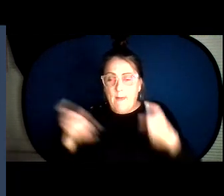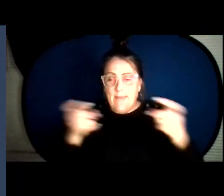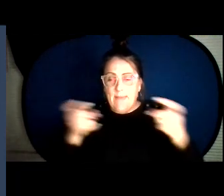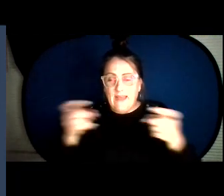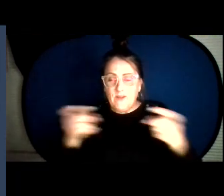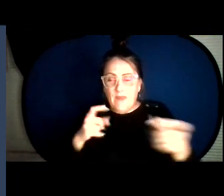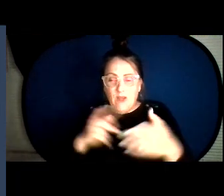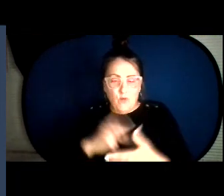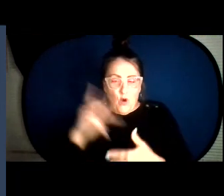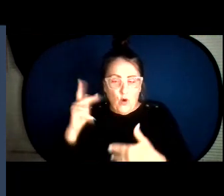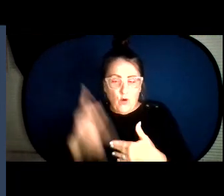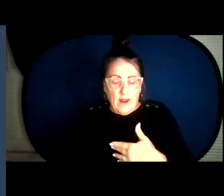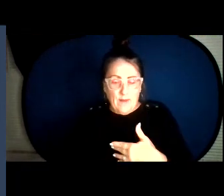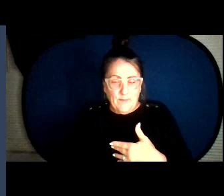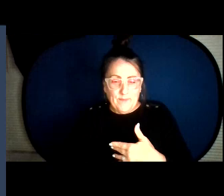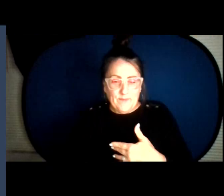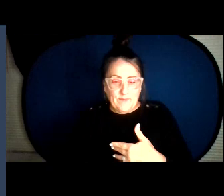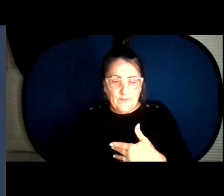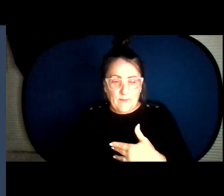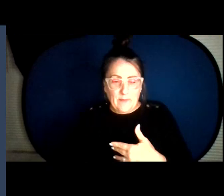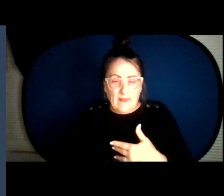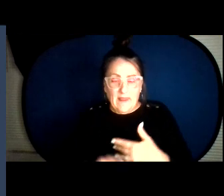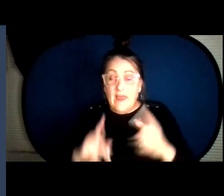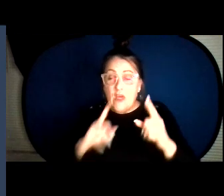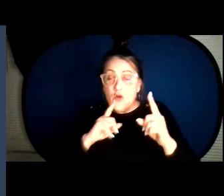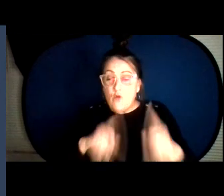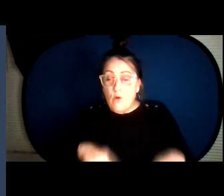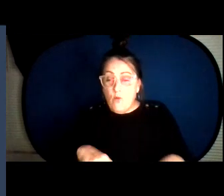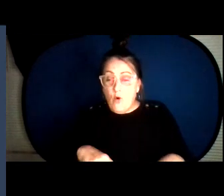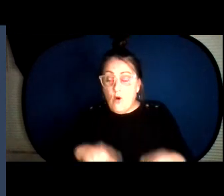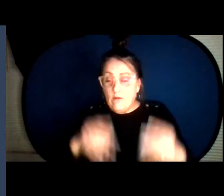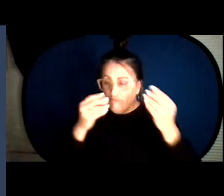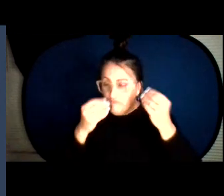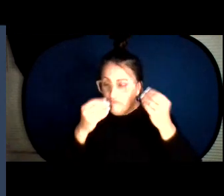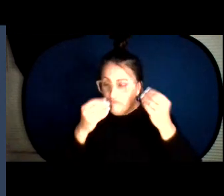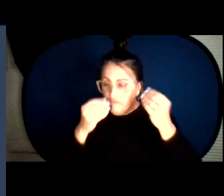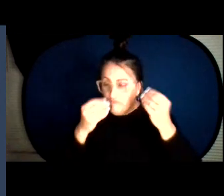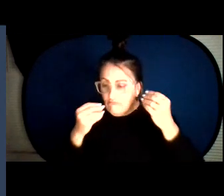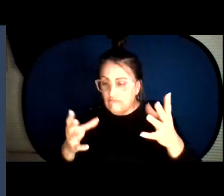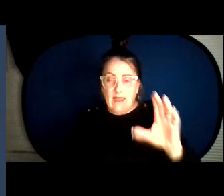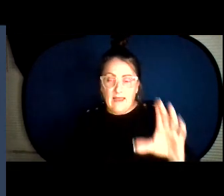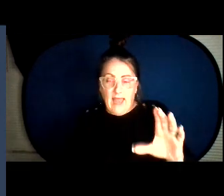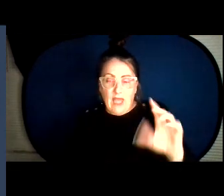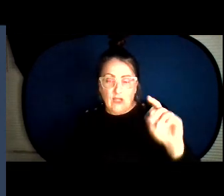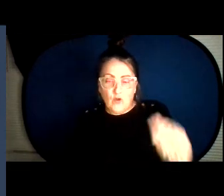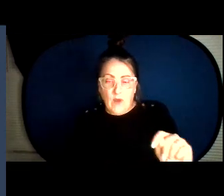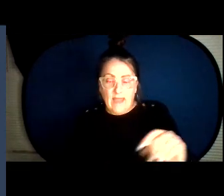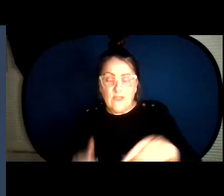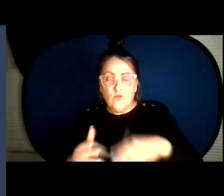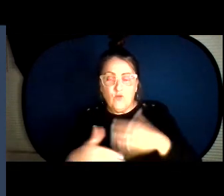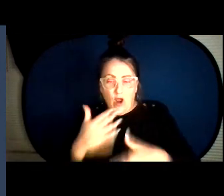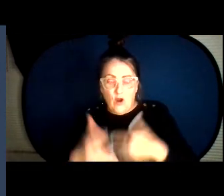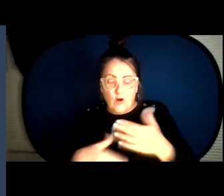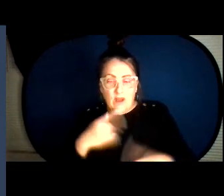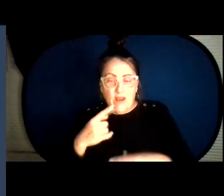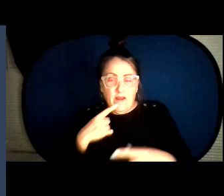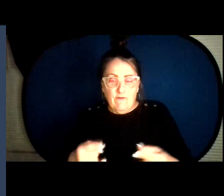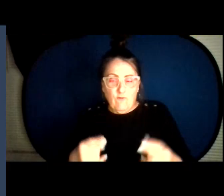program. These reports keep the Commission informed about Caltrans' progress toward compliance with the Commission's